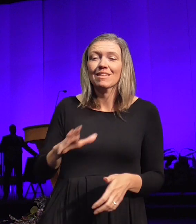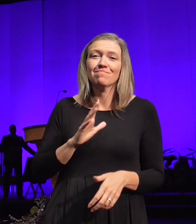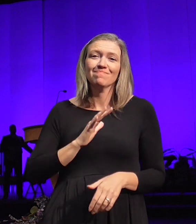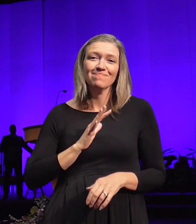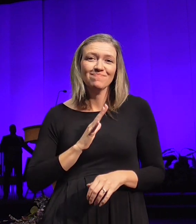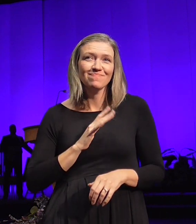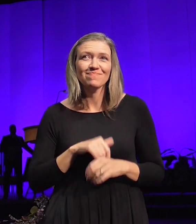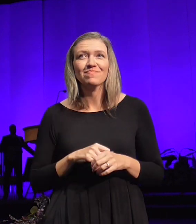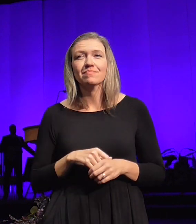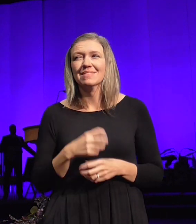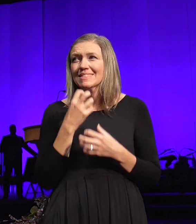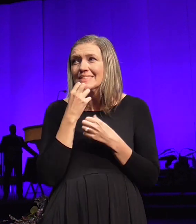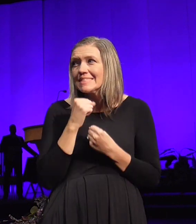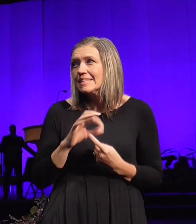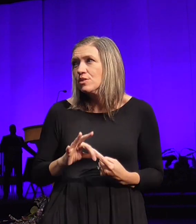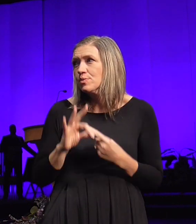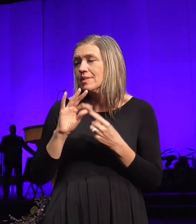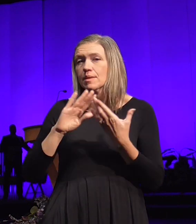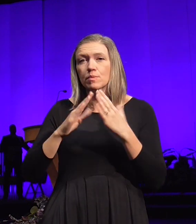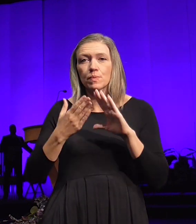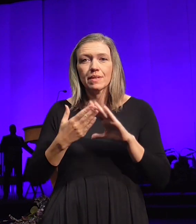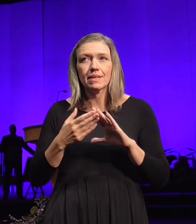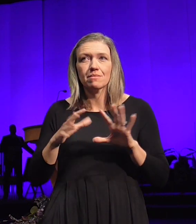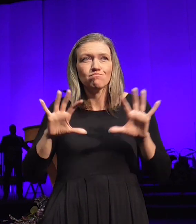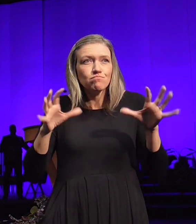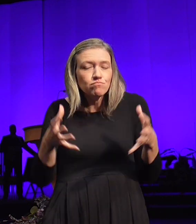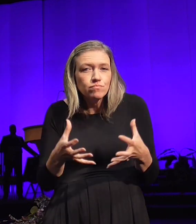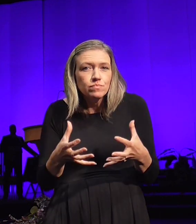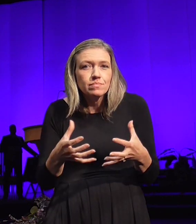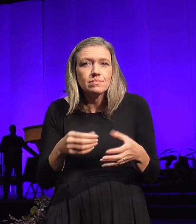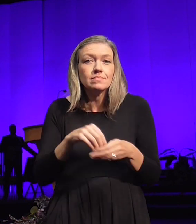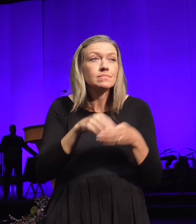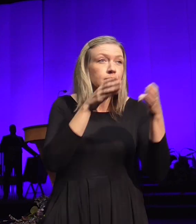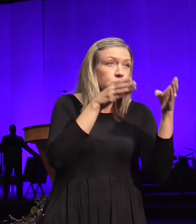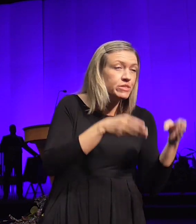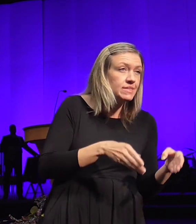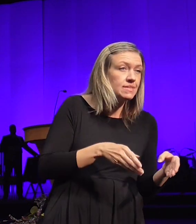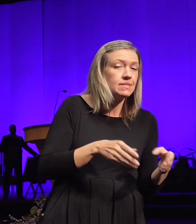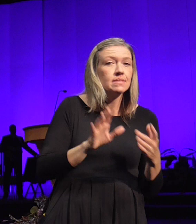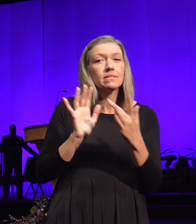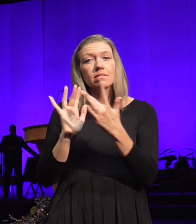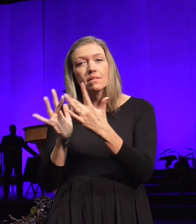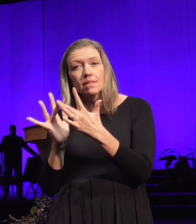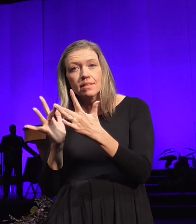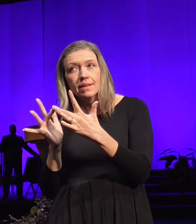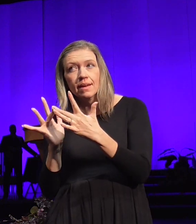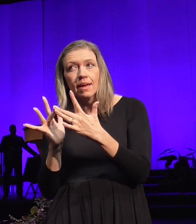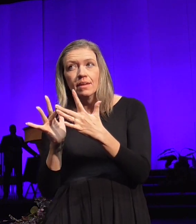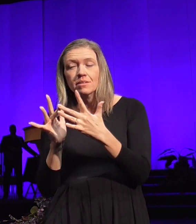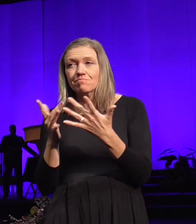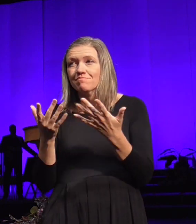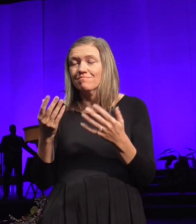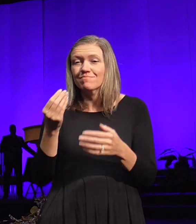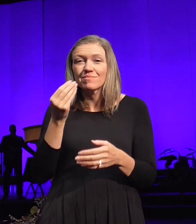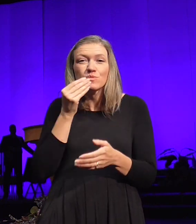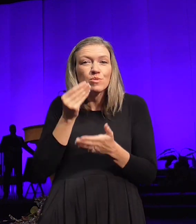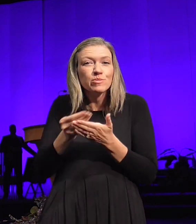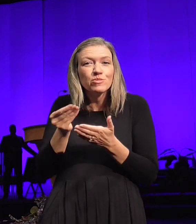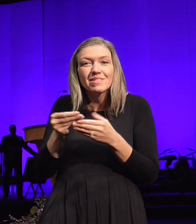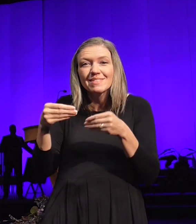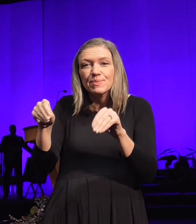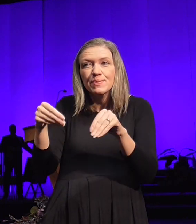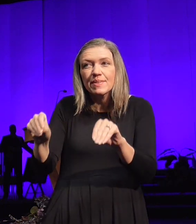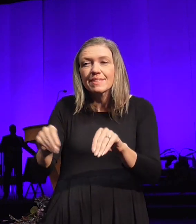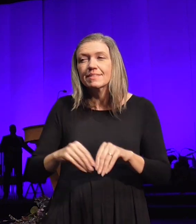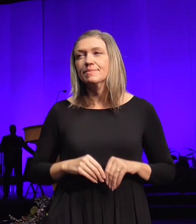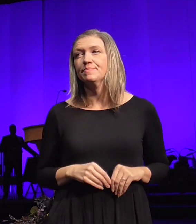and through sacred community that we come into contact with in person, online, at the grocery store.